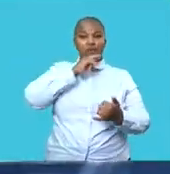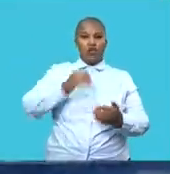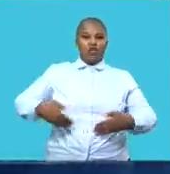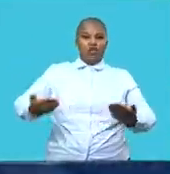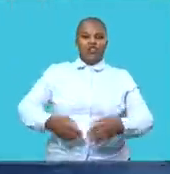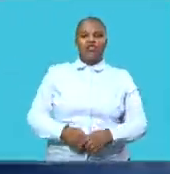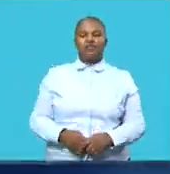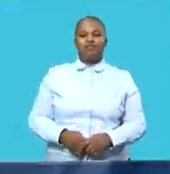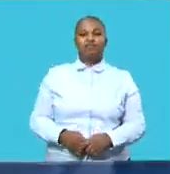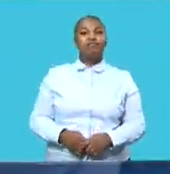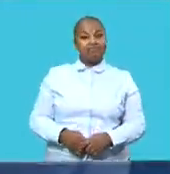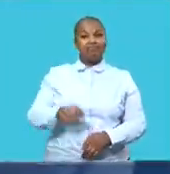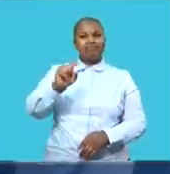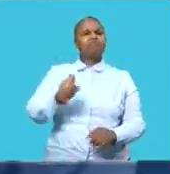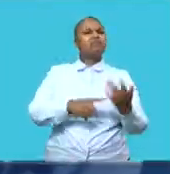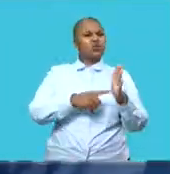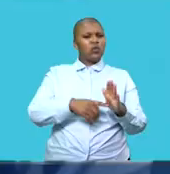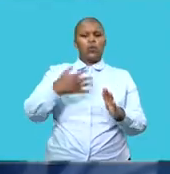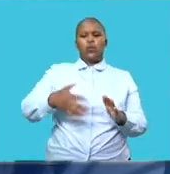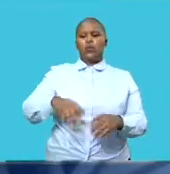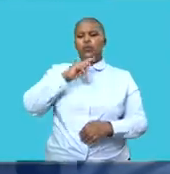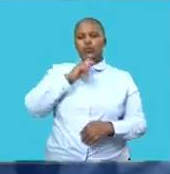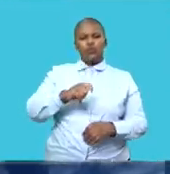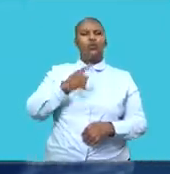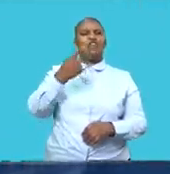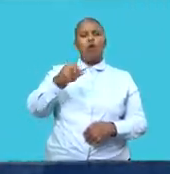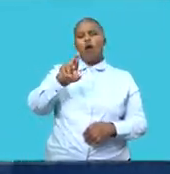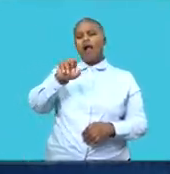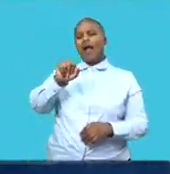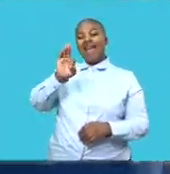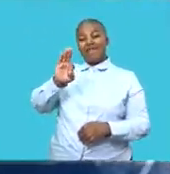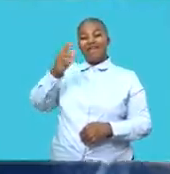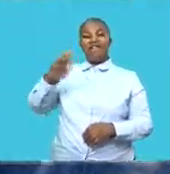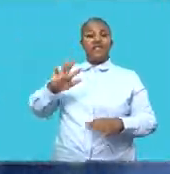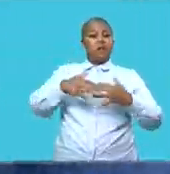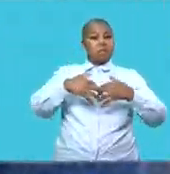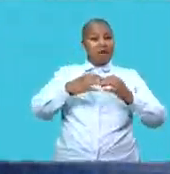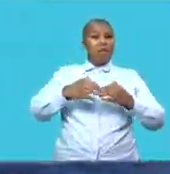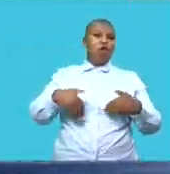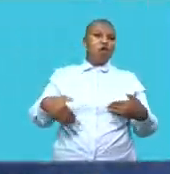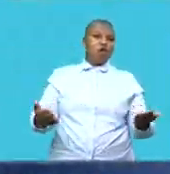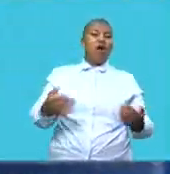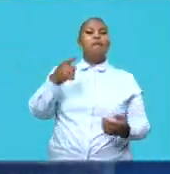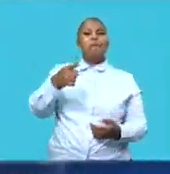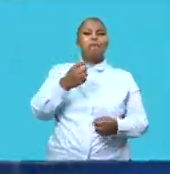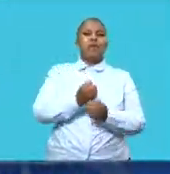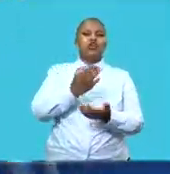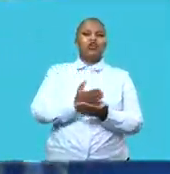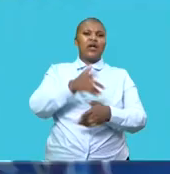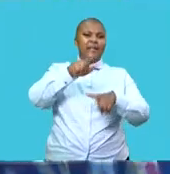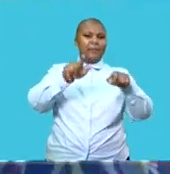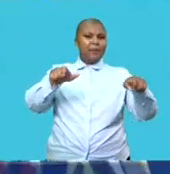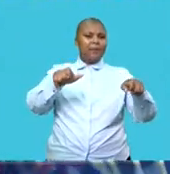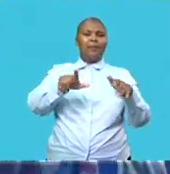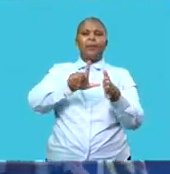e phethahala jwalo ka nehelo e tswang kantorong ya Road Accident Fund e ileng ya phetha tshebetso ya go ntlafatswa ga mafapha